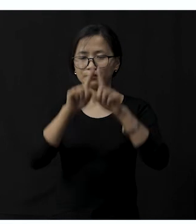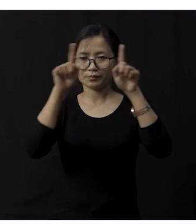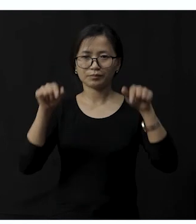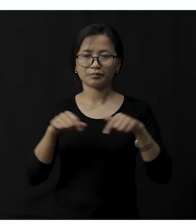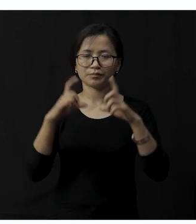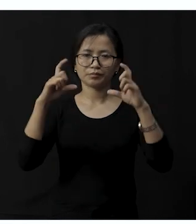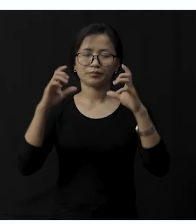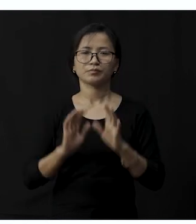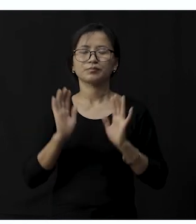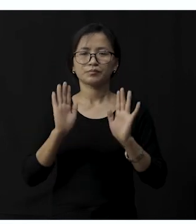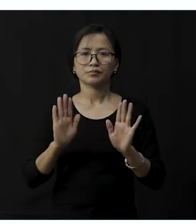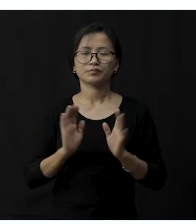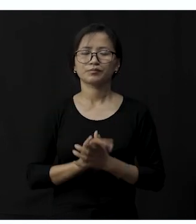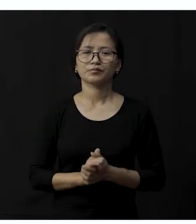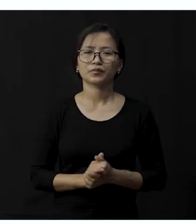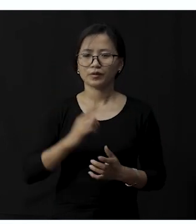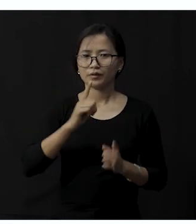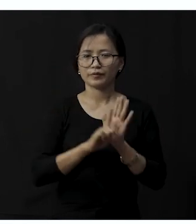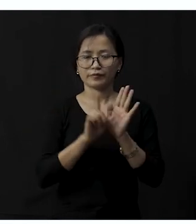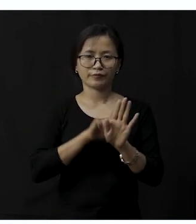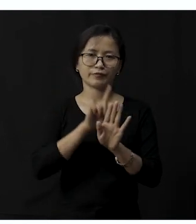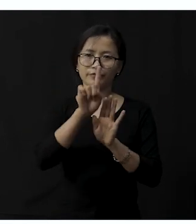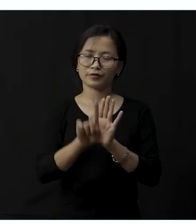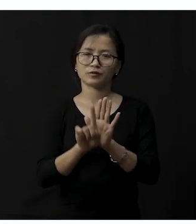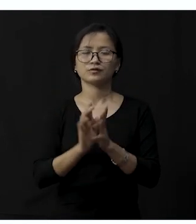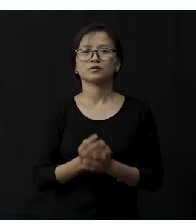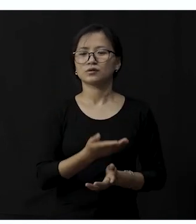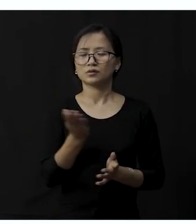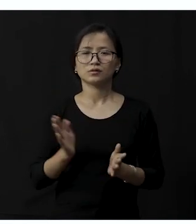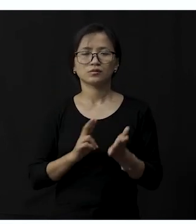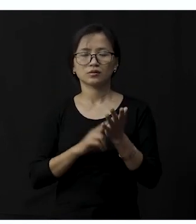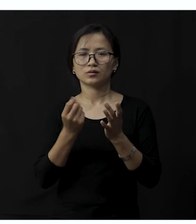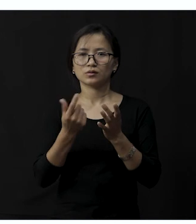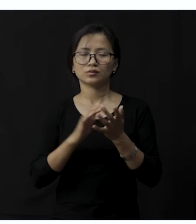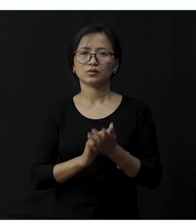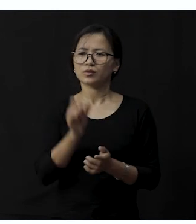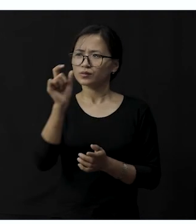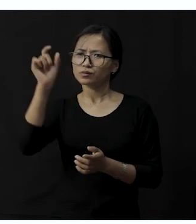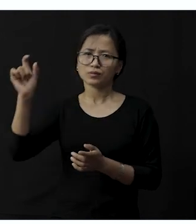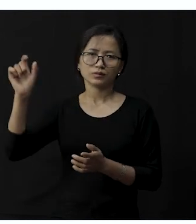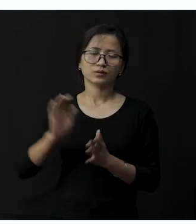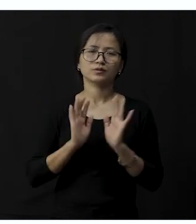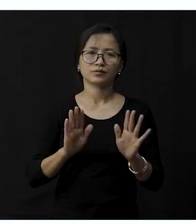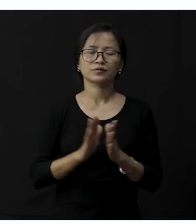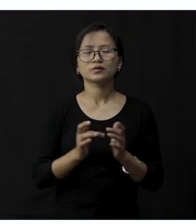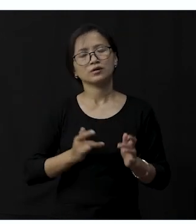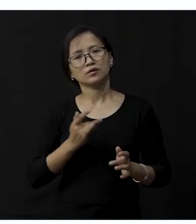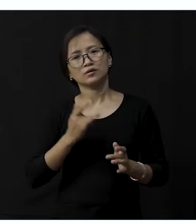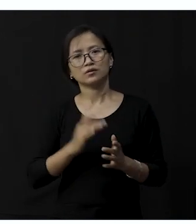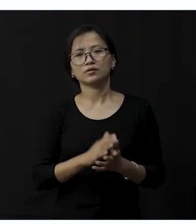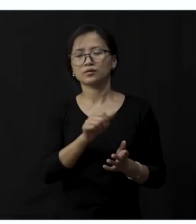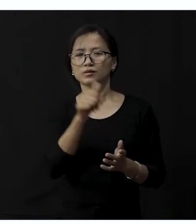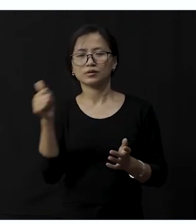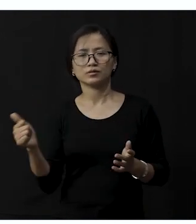pictures. So all the pictures that you have in front of you are nouns, and the words that they have given is adjective.